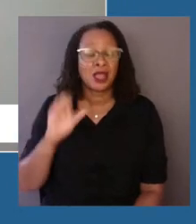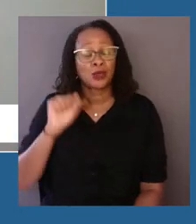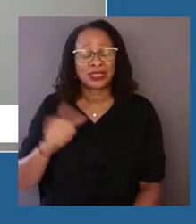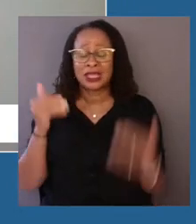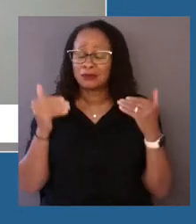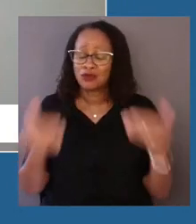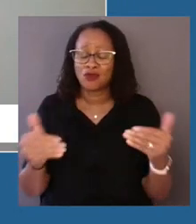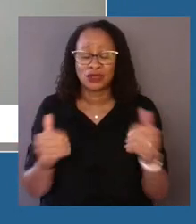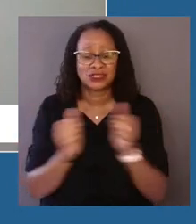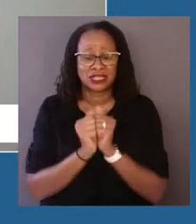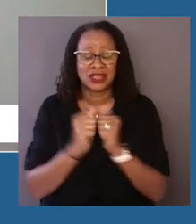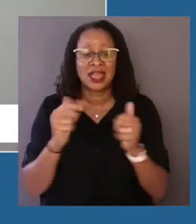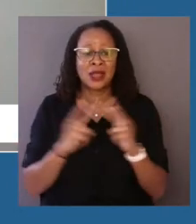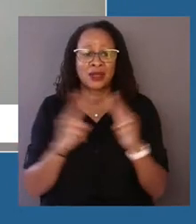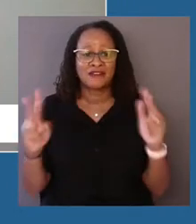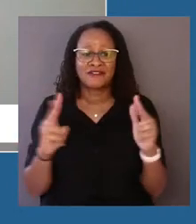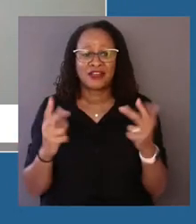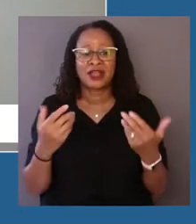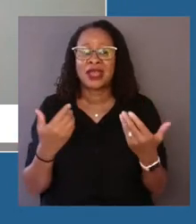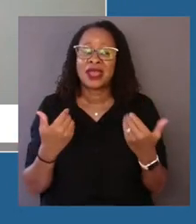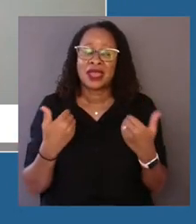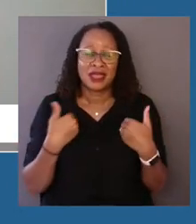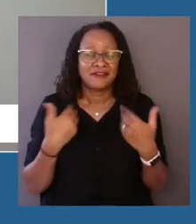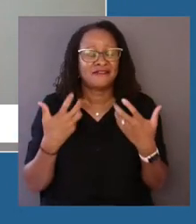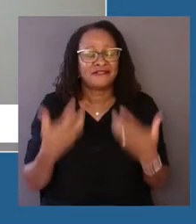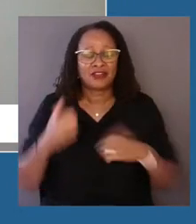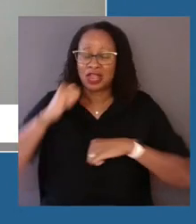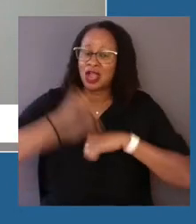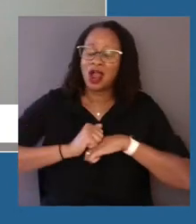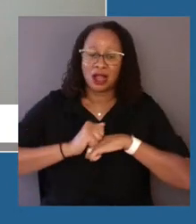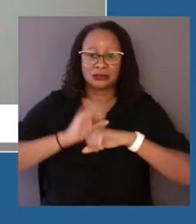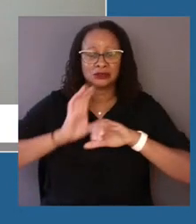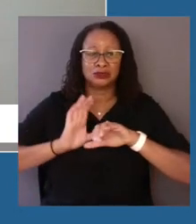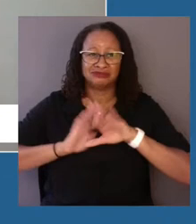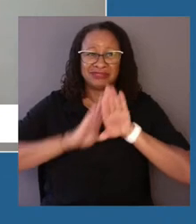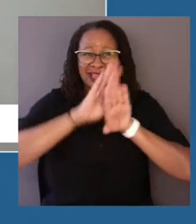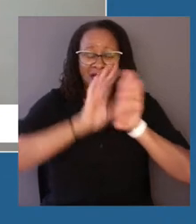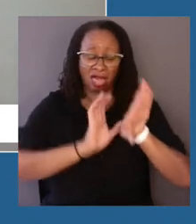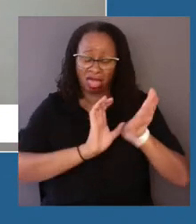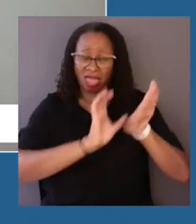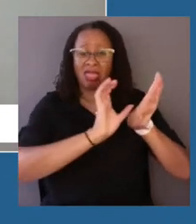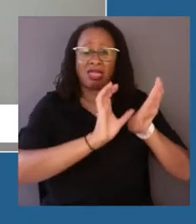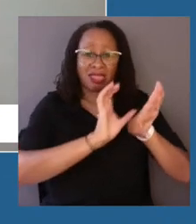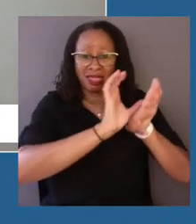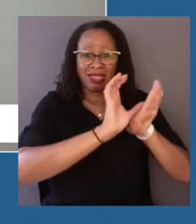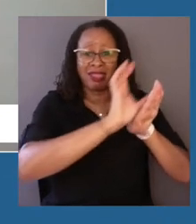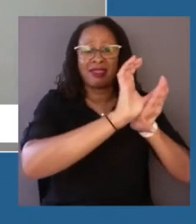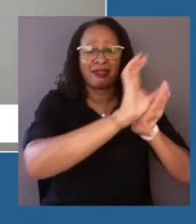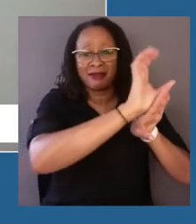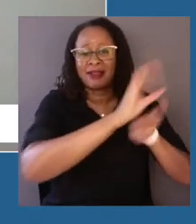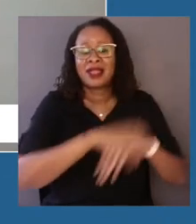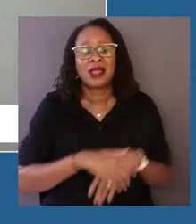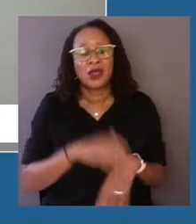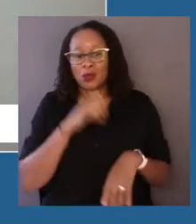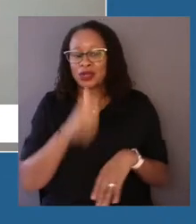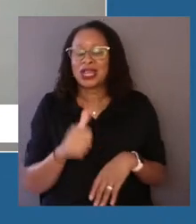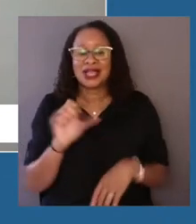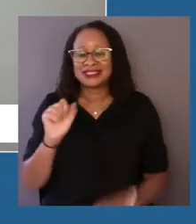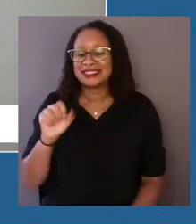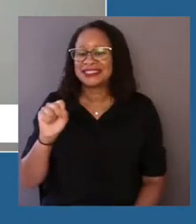very heavy rock to push up a very steep hill, but it is not, we are not Sisyphus. We can do